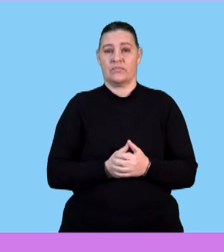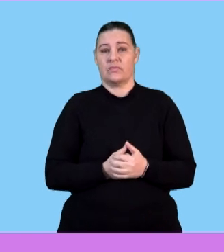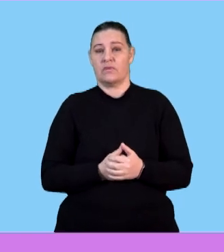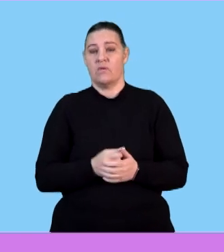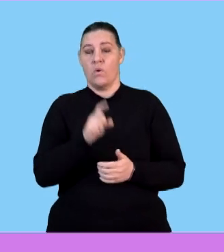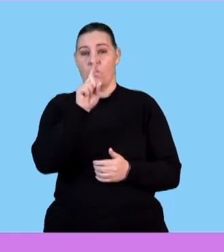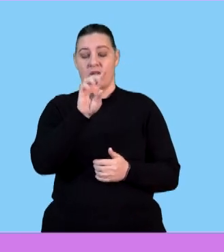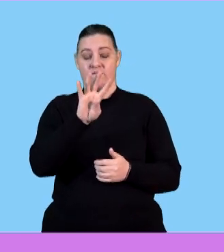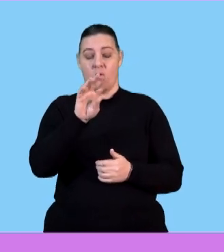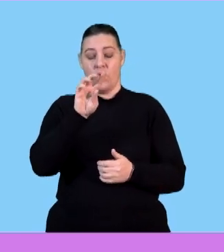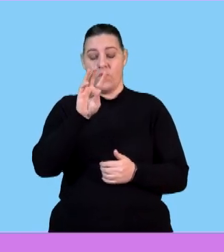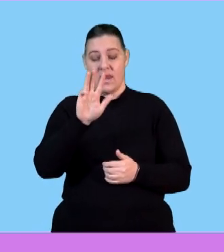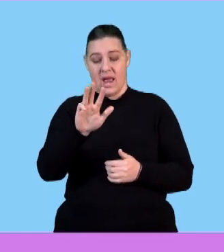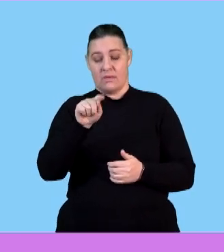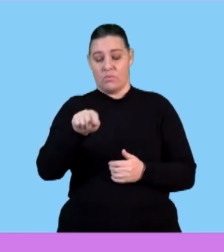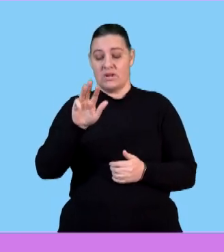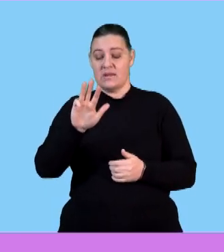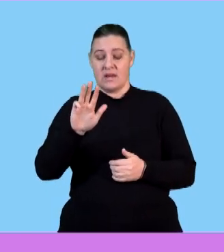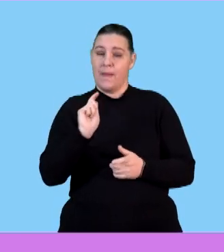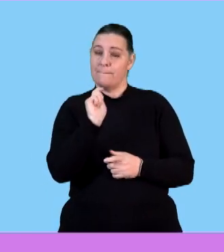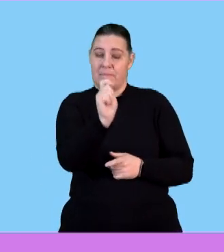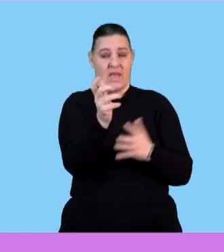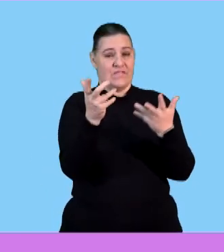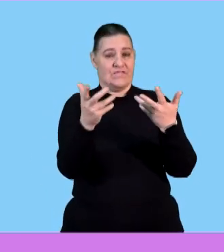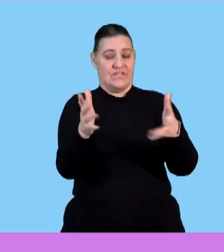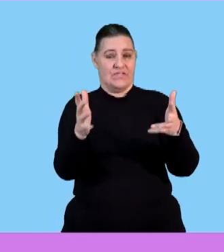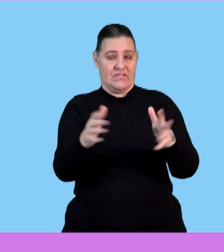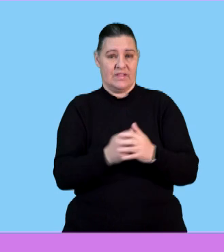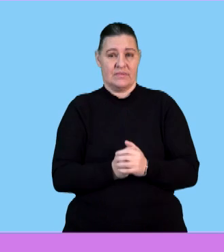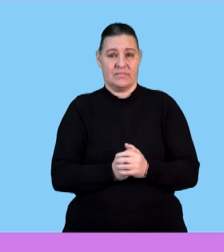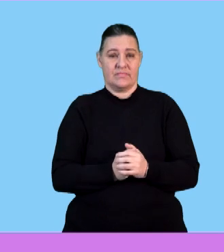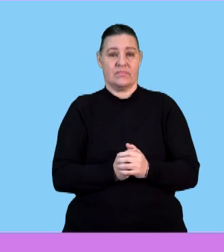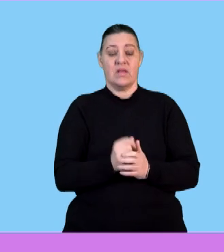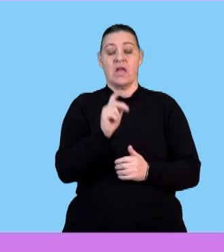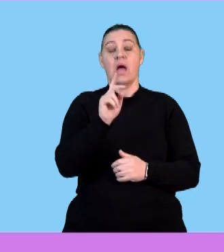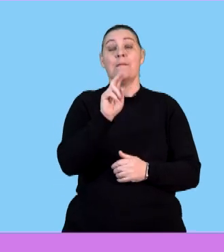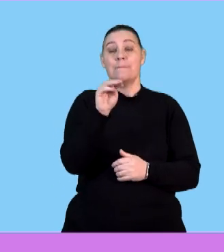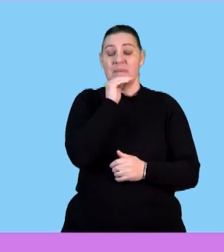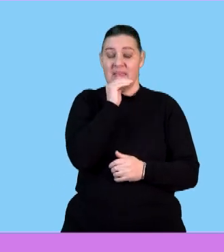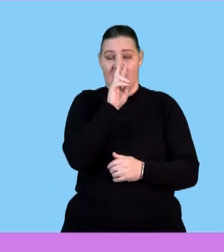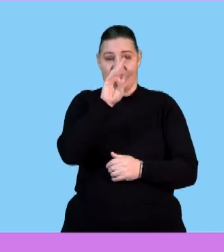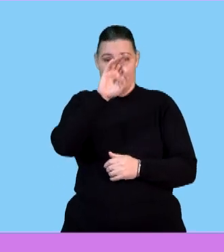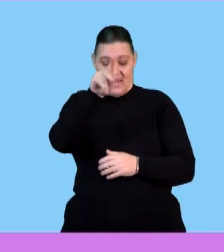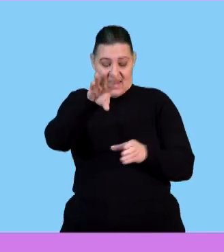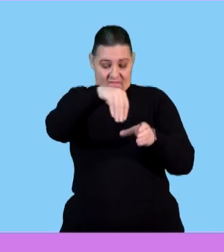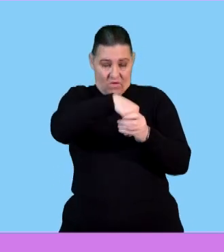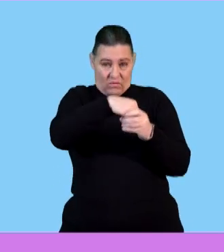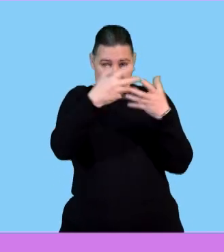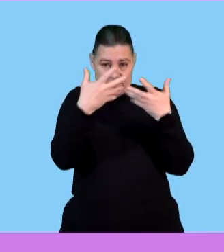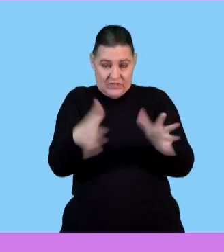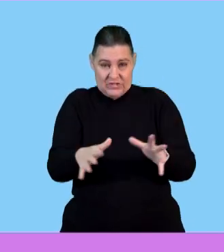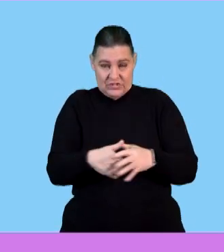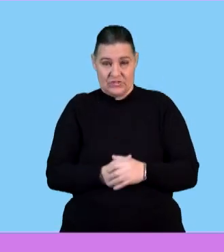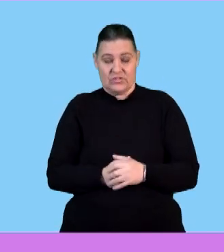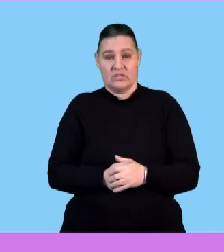99. So if she bought it already, she already paid for it, that's the price including VAT. So I'm going to write that